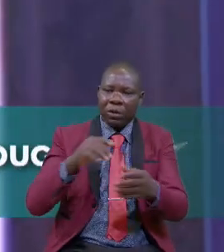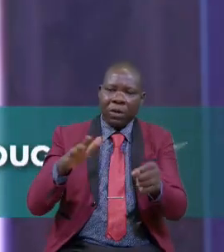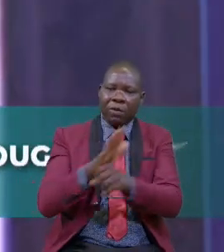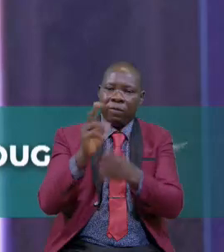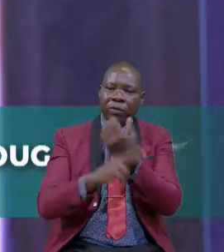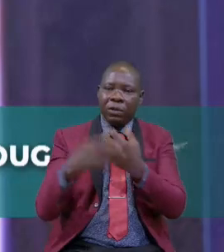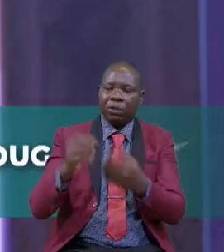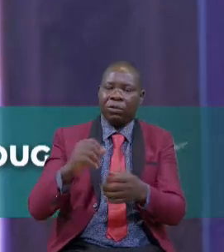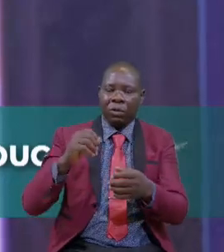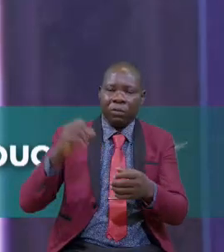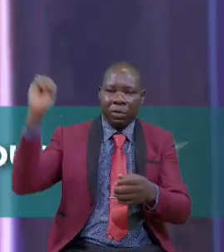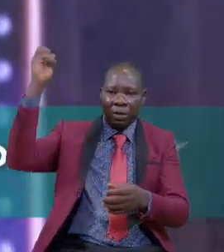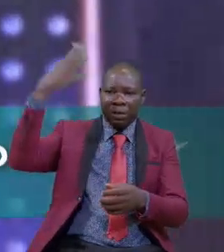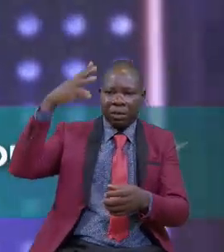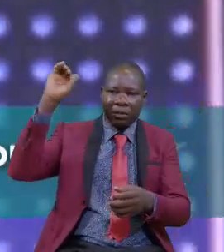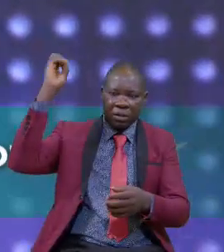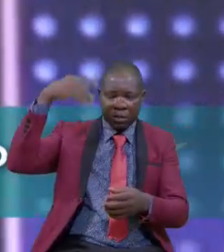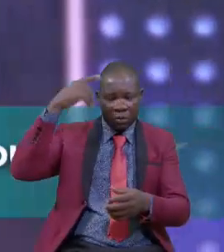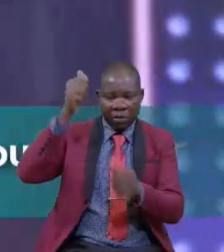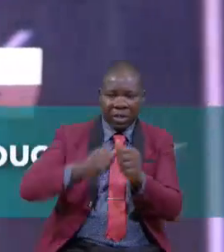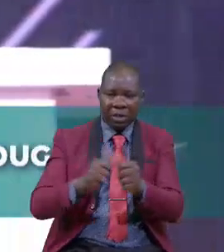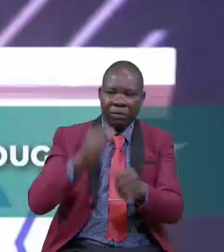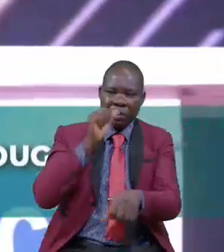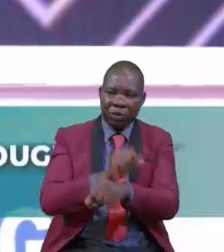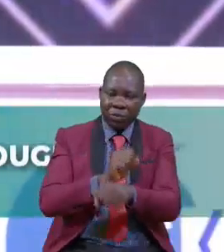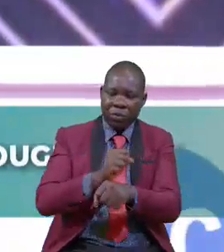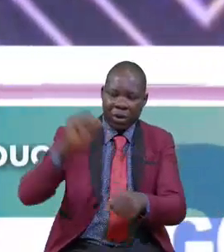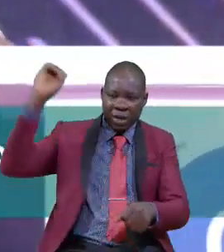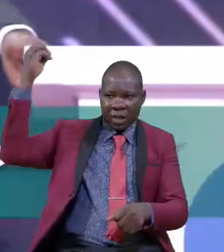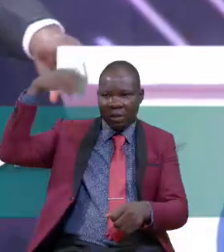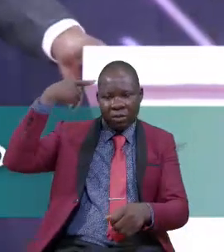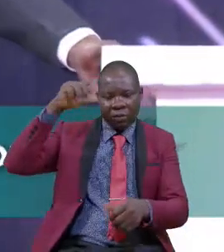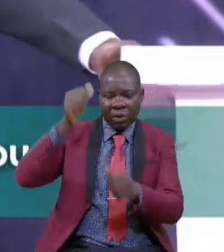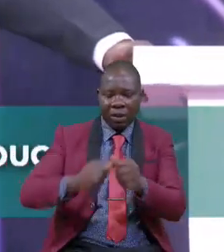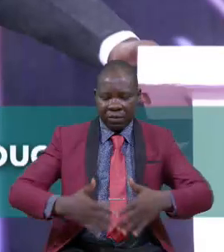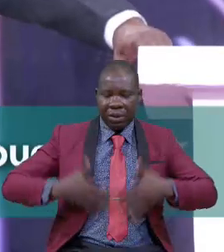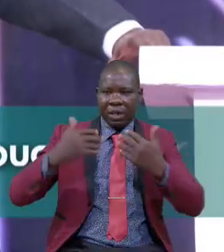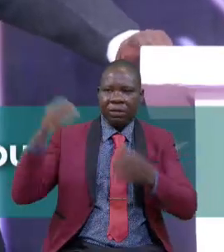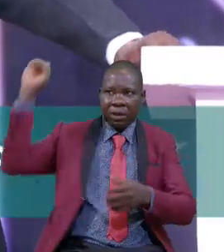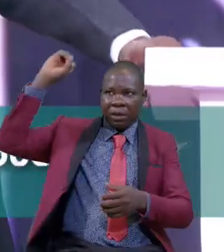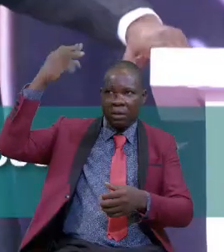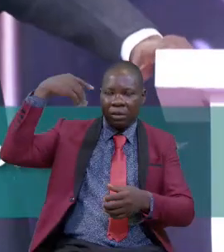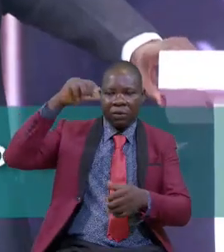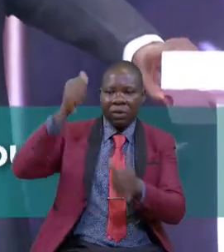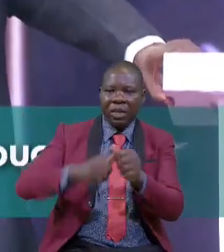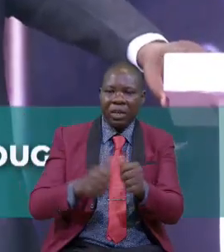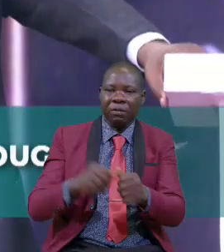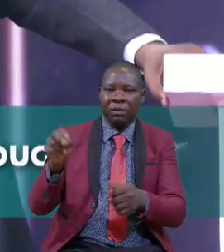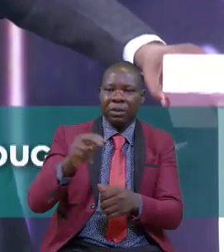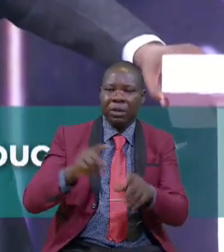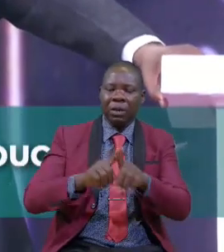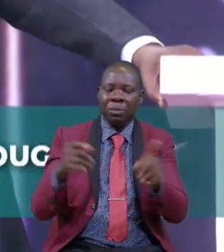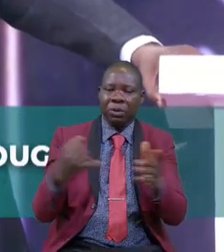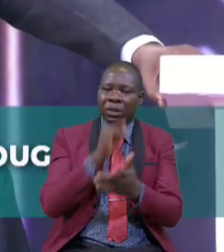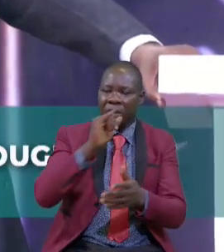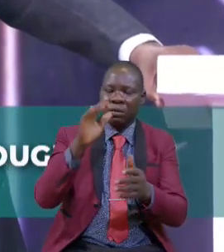and grace for every life, and grace for every need. But it's by prayer, by desire,